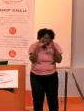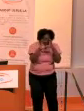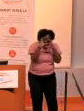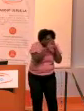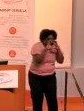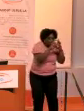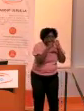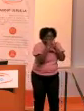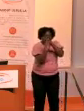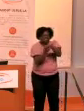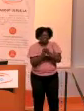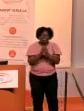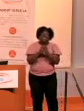it.